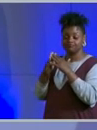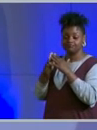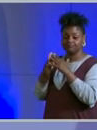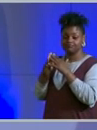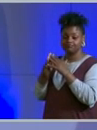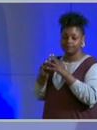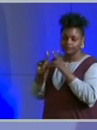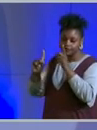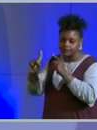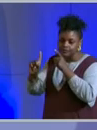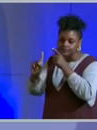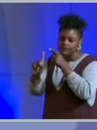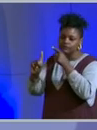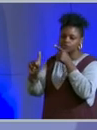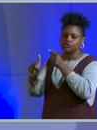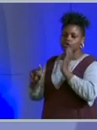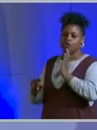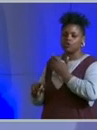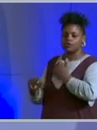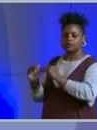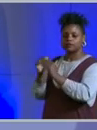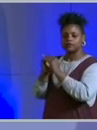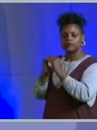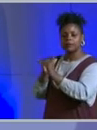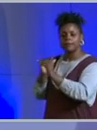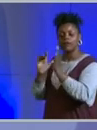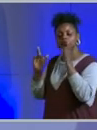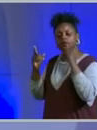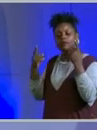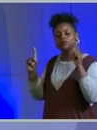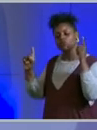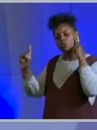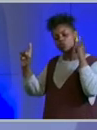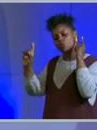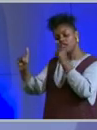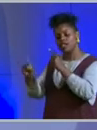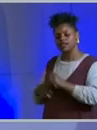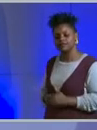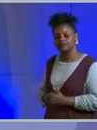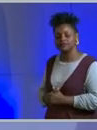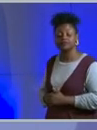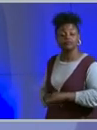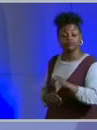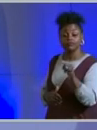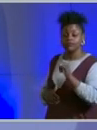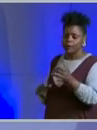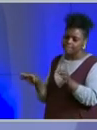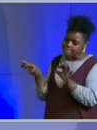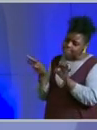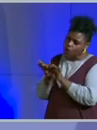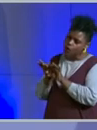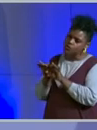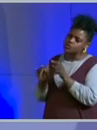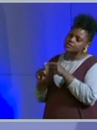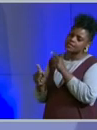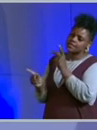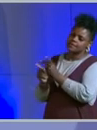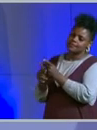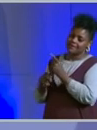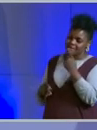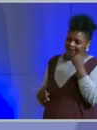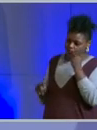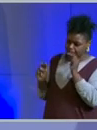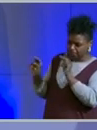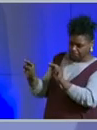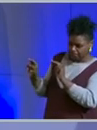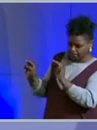our sustainability goals. And it's also very important for us to keep our eye on this